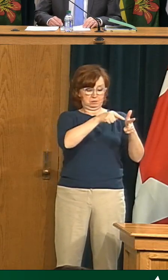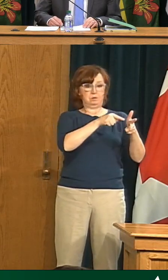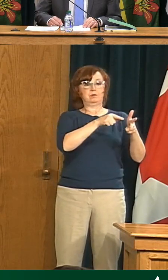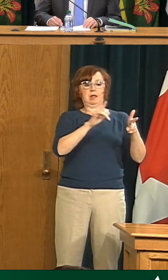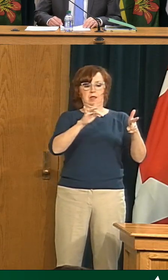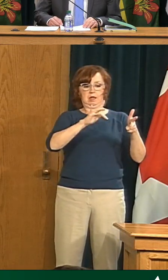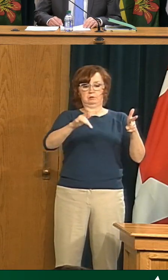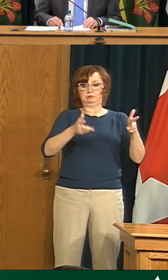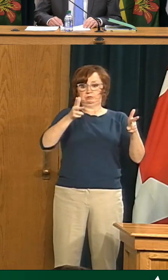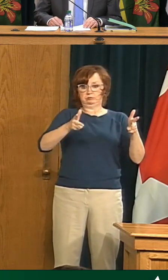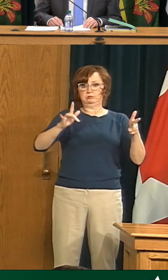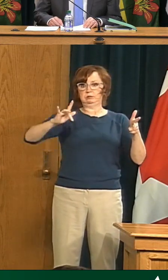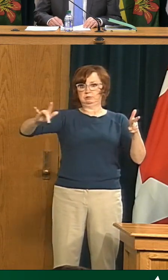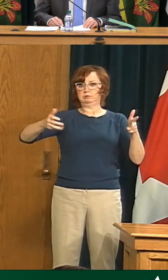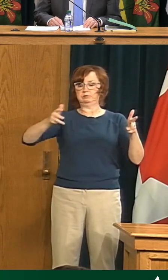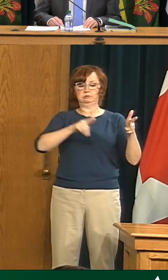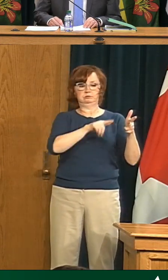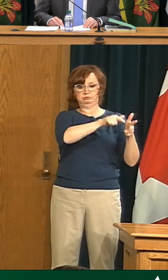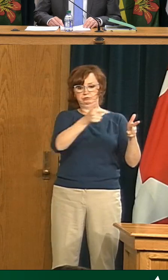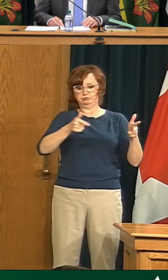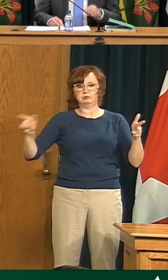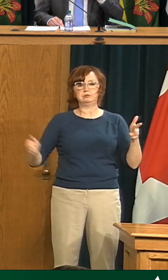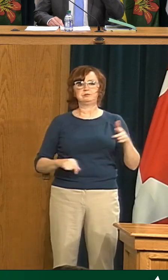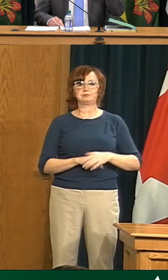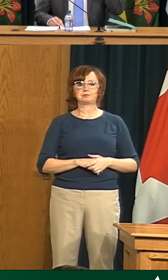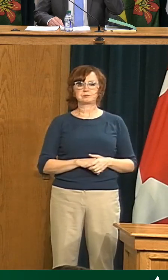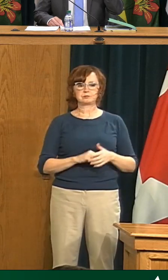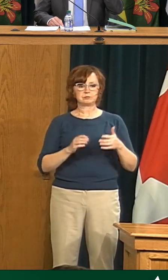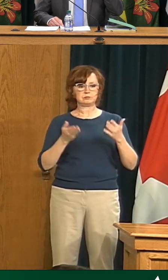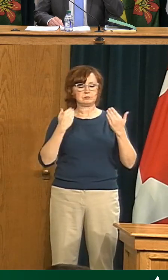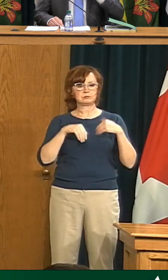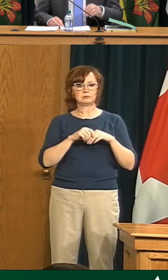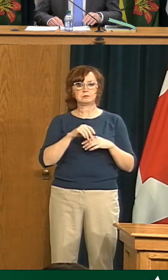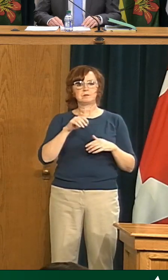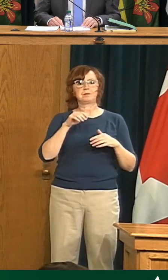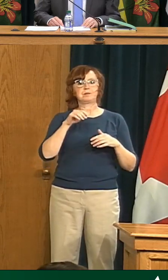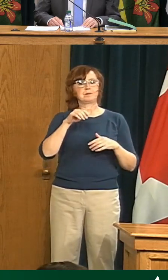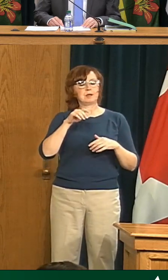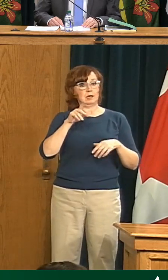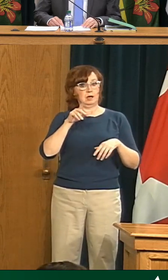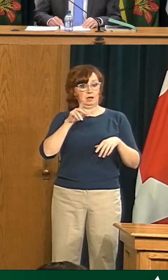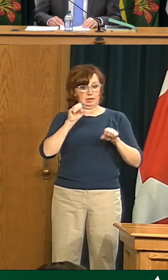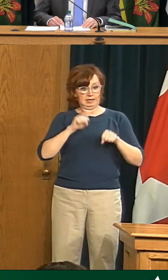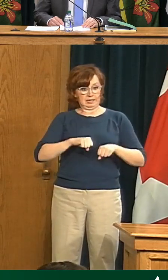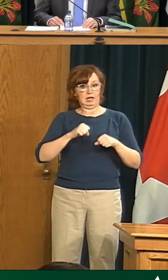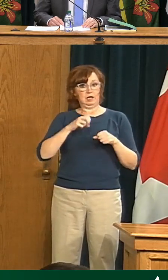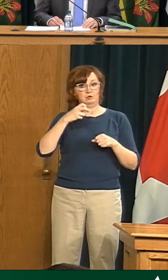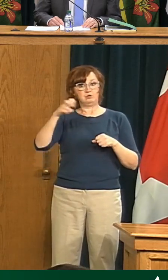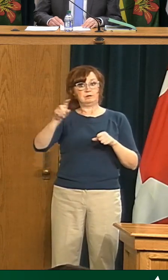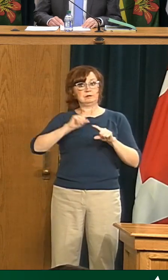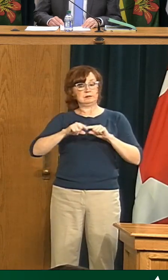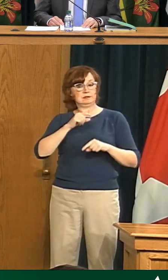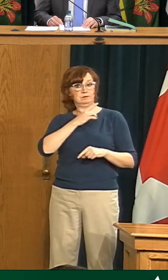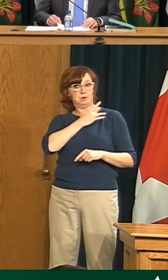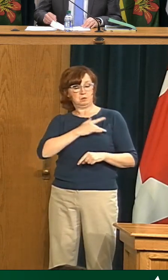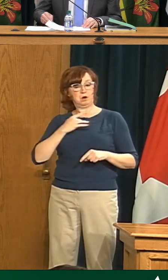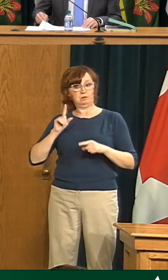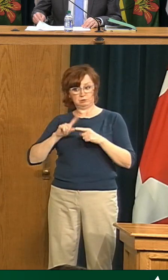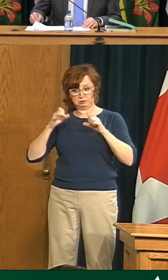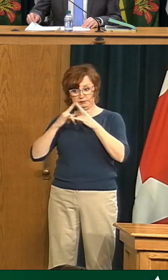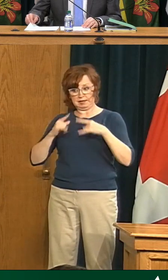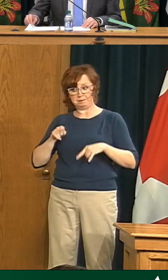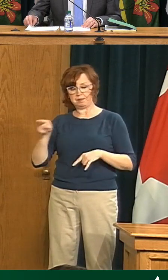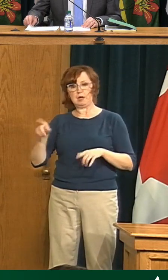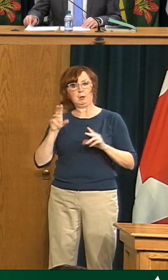notice, Saskatchewan's parks will be restricted for overnight camping to Saskatchewan residents only. The online